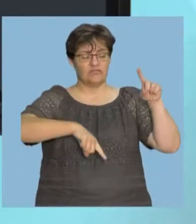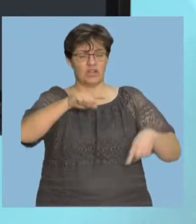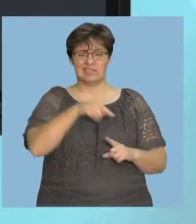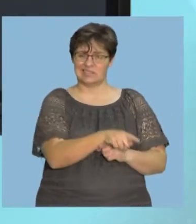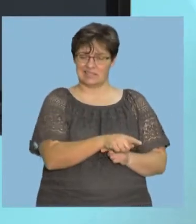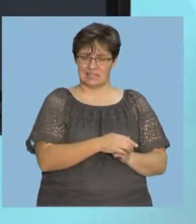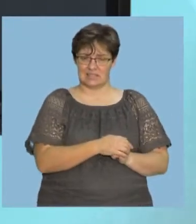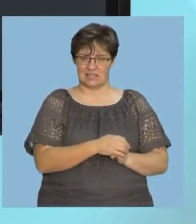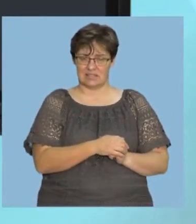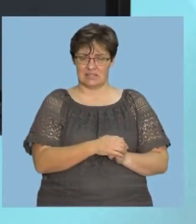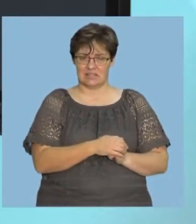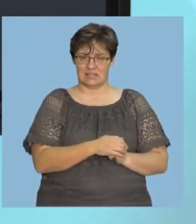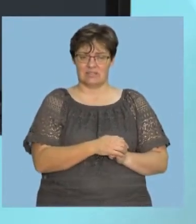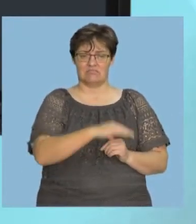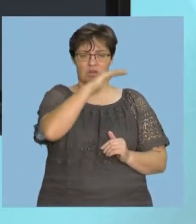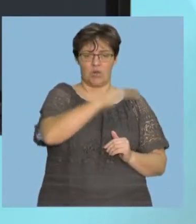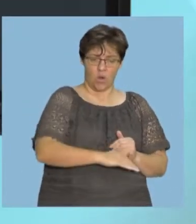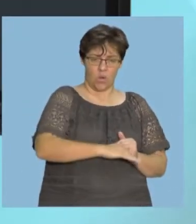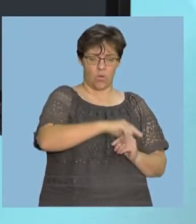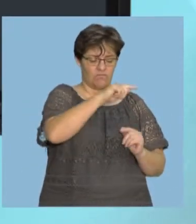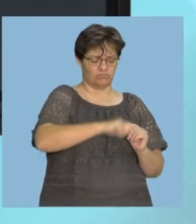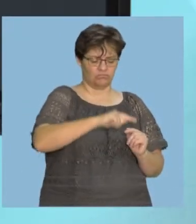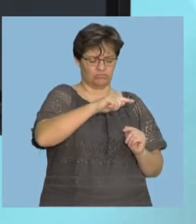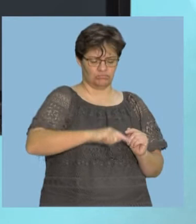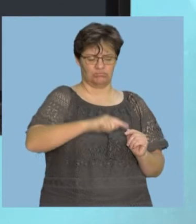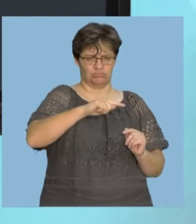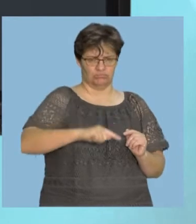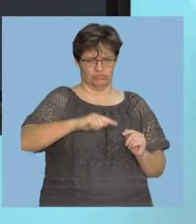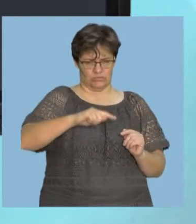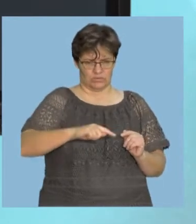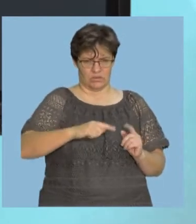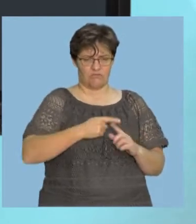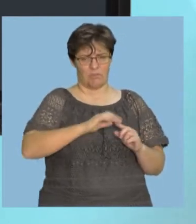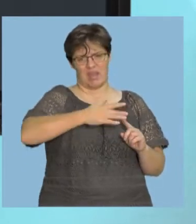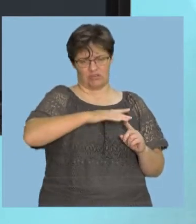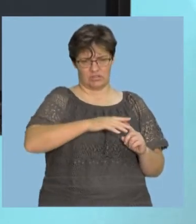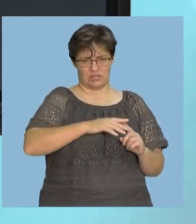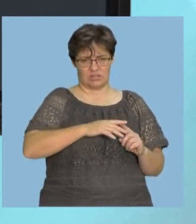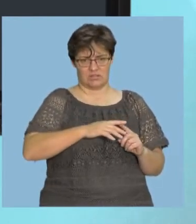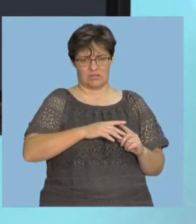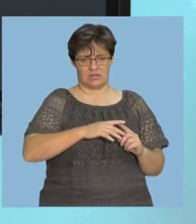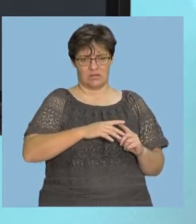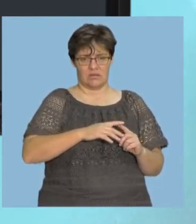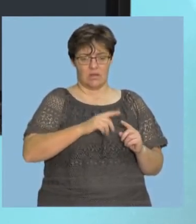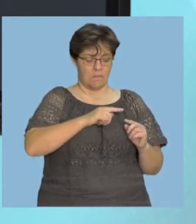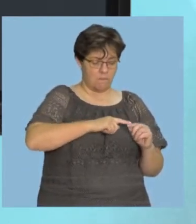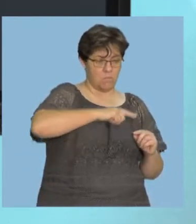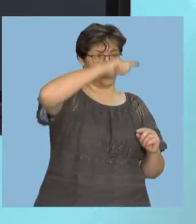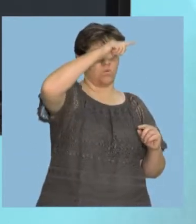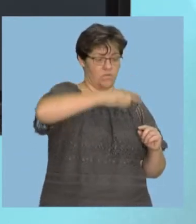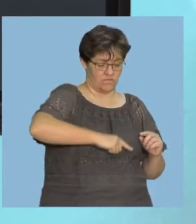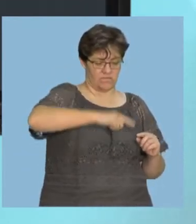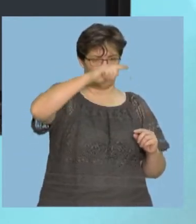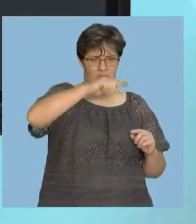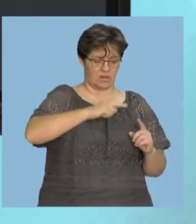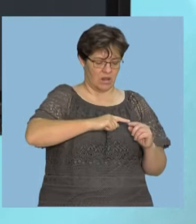it's a low volatility, it's a lower deviation from the average. You know, the movement is